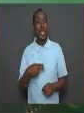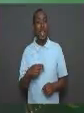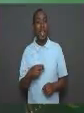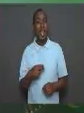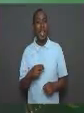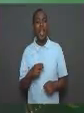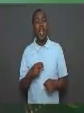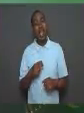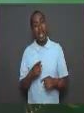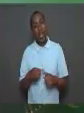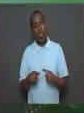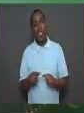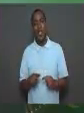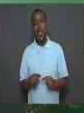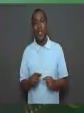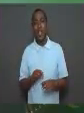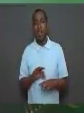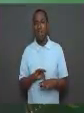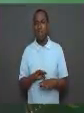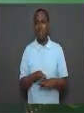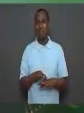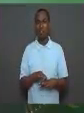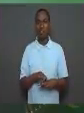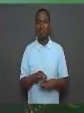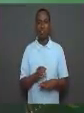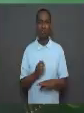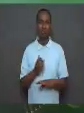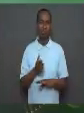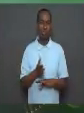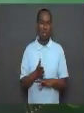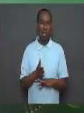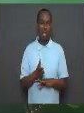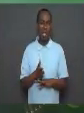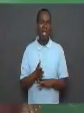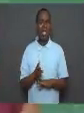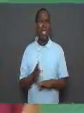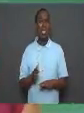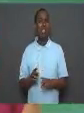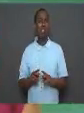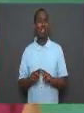it infects us, it invades the large intestine.